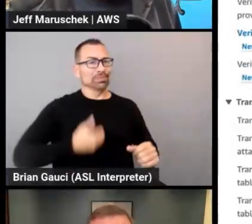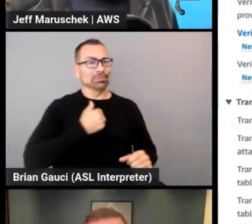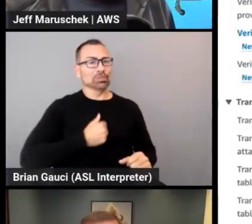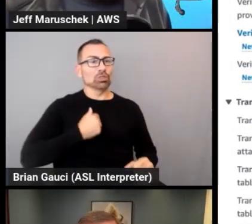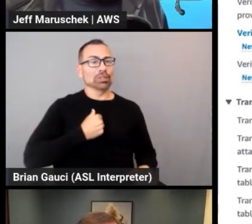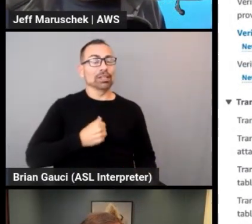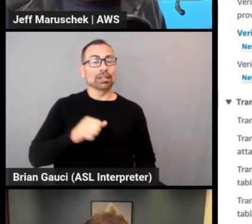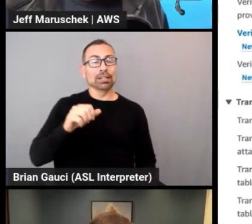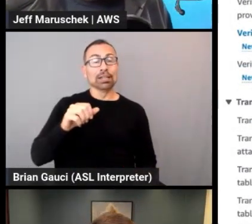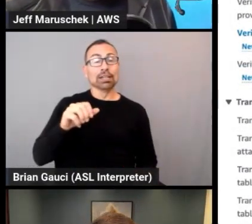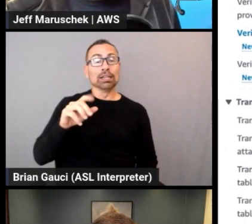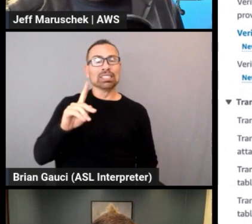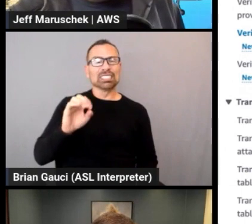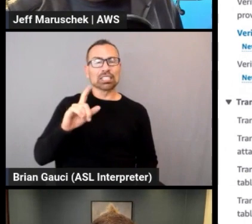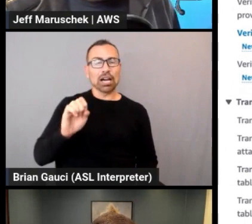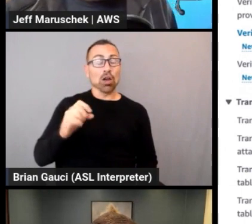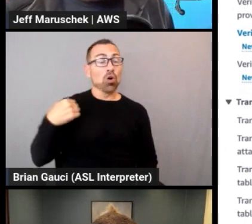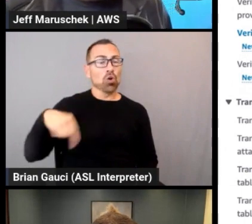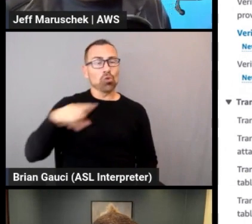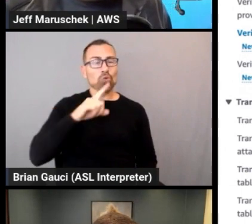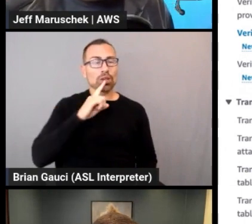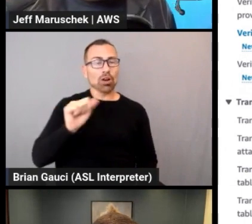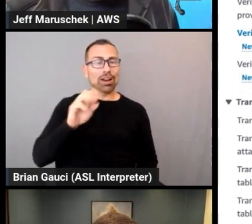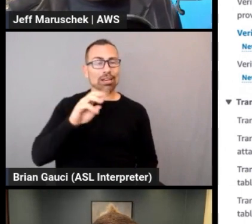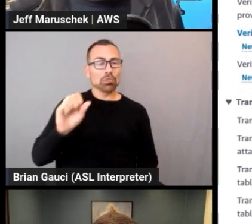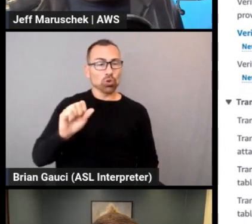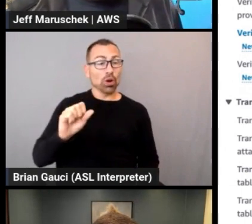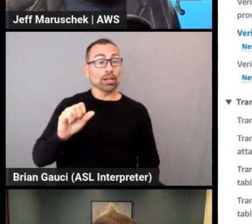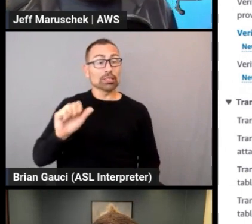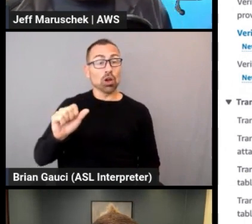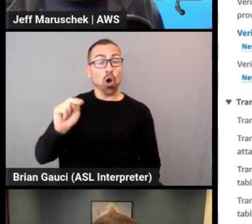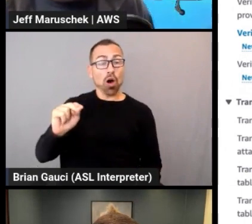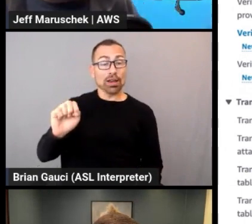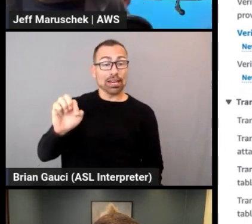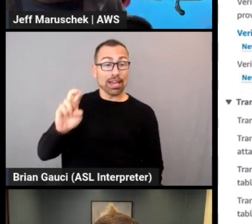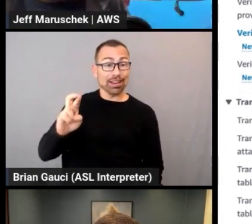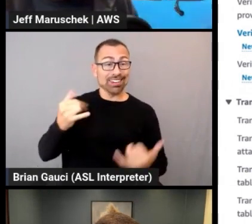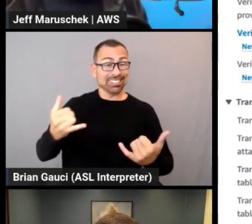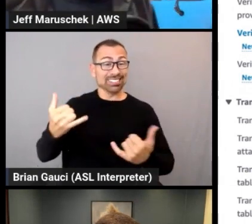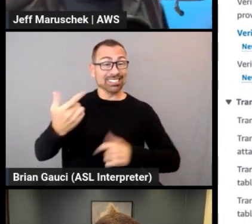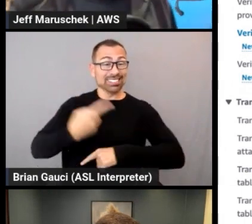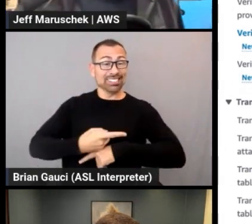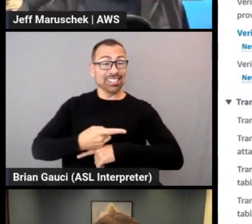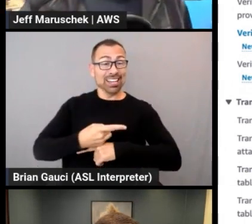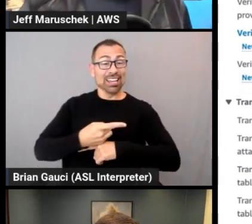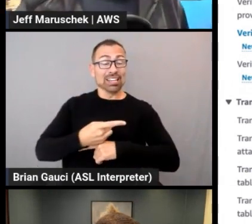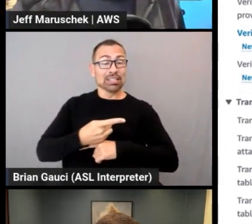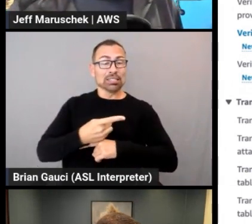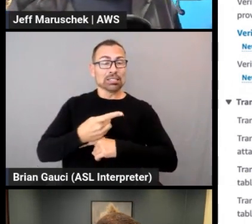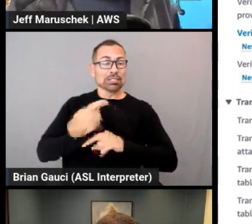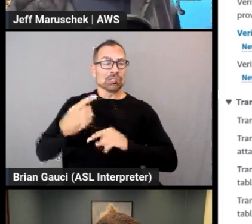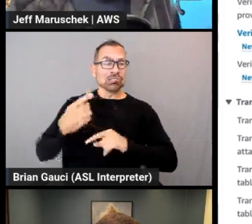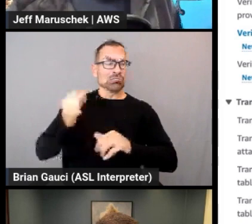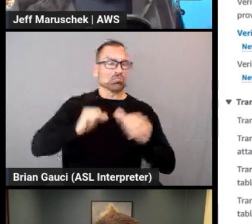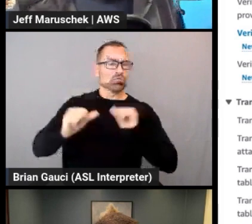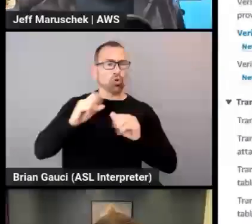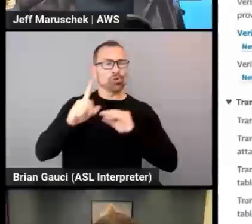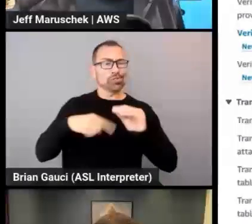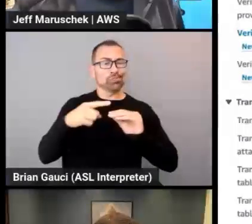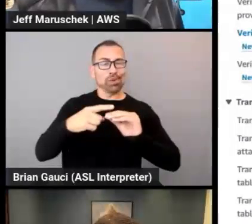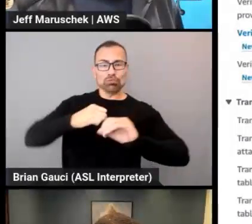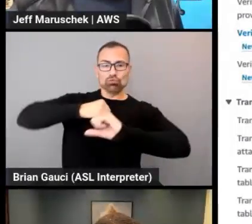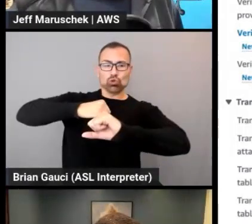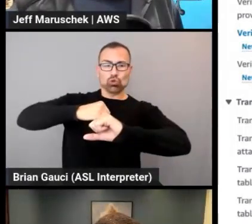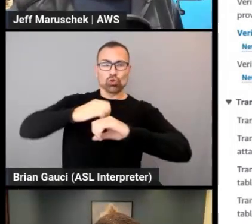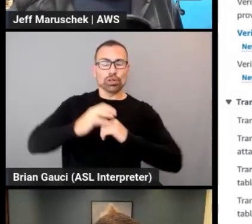are AWS On Air, and today is a very special security episode. And right now we're learning about verified access on